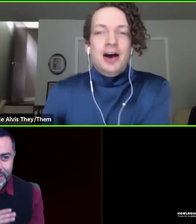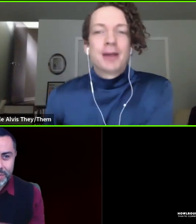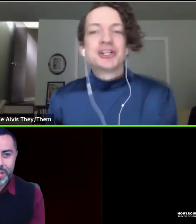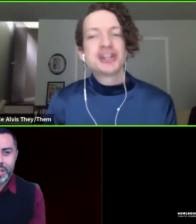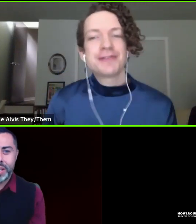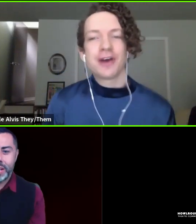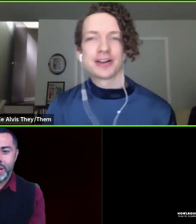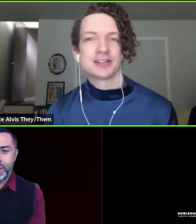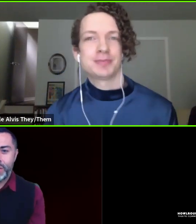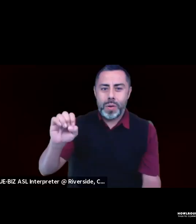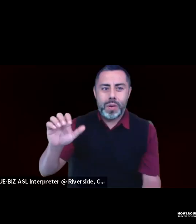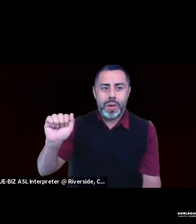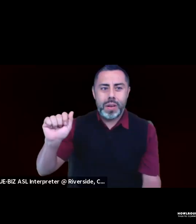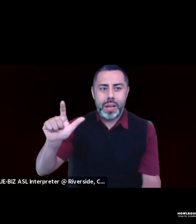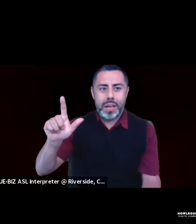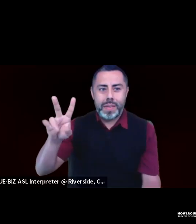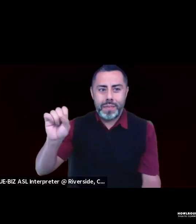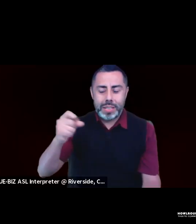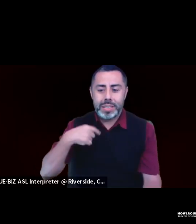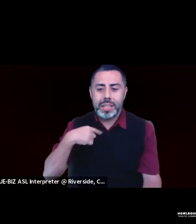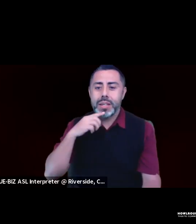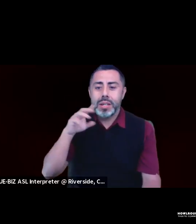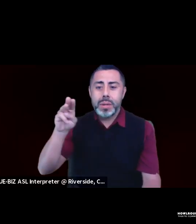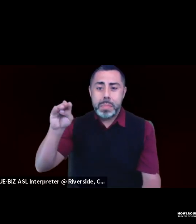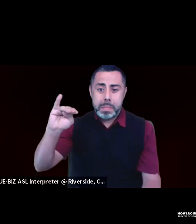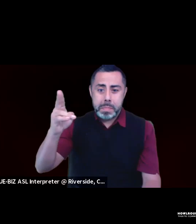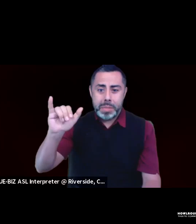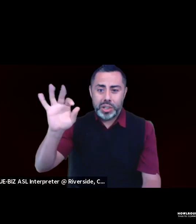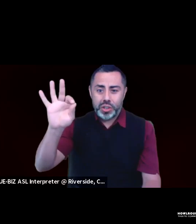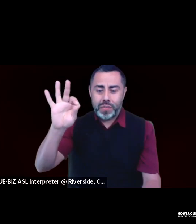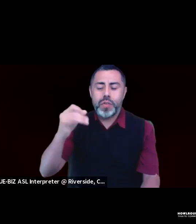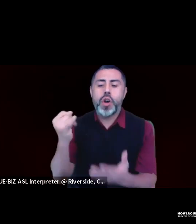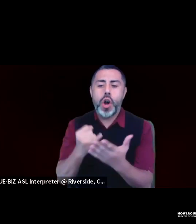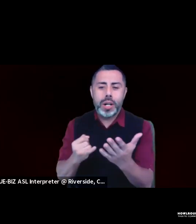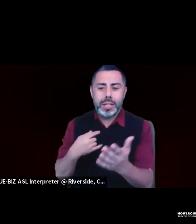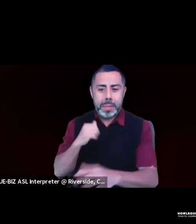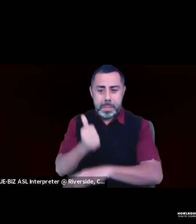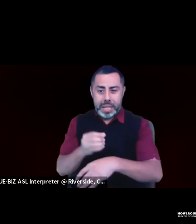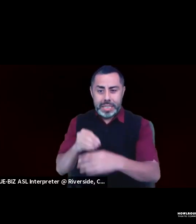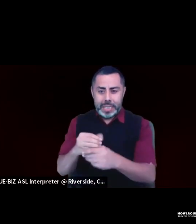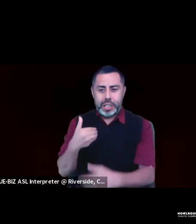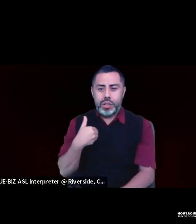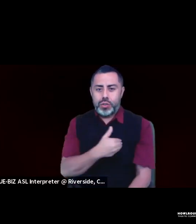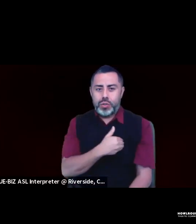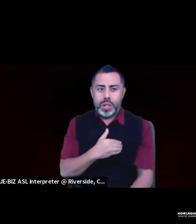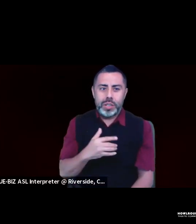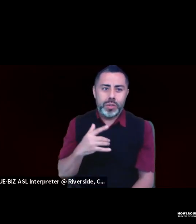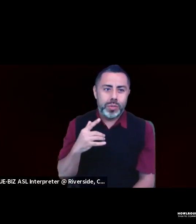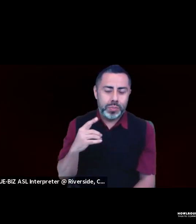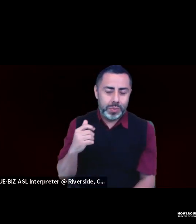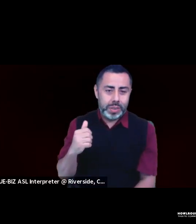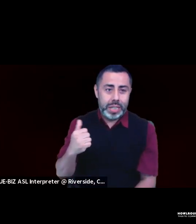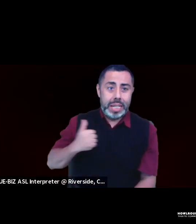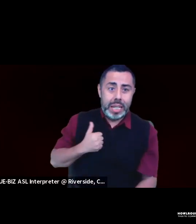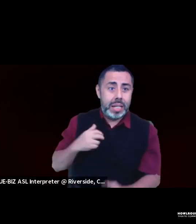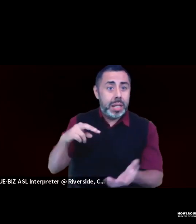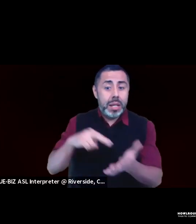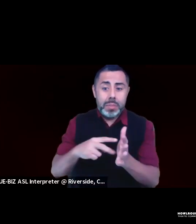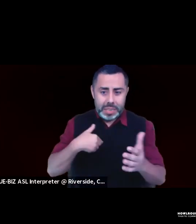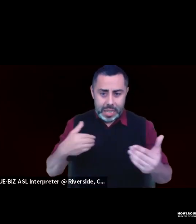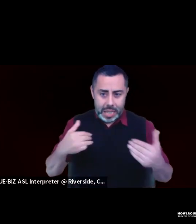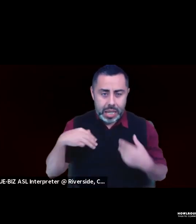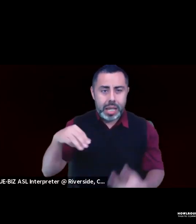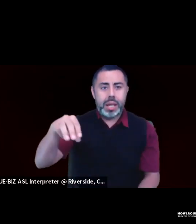I'm a Machif artist based in Toronto, Canada, which means I have Métis and Chippewa as well as Irish and English